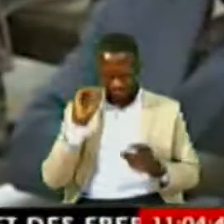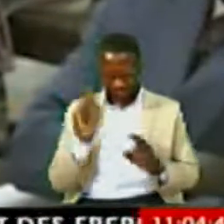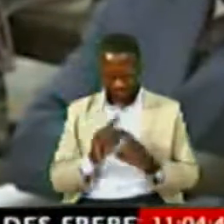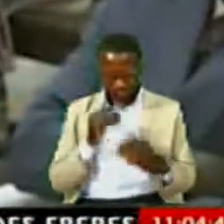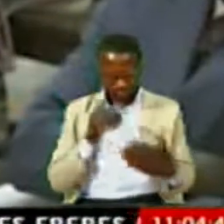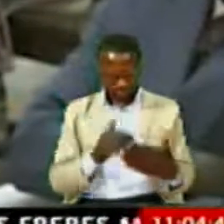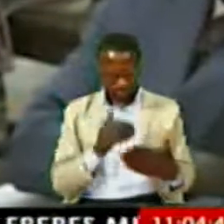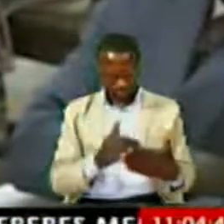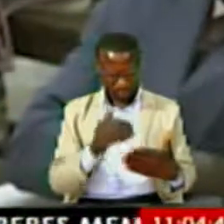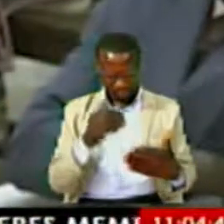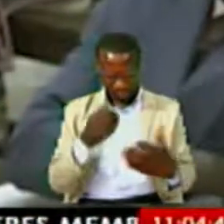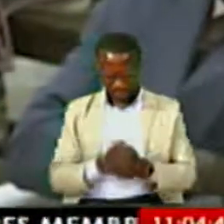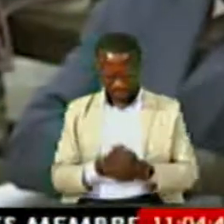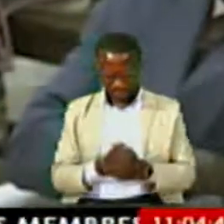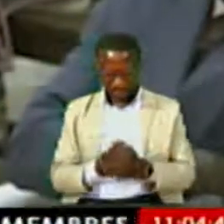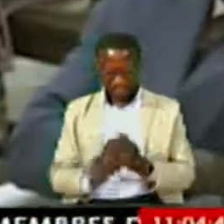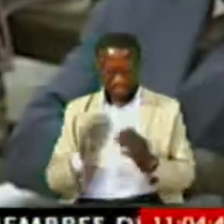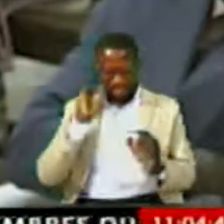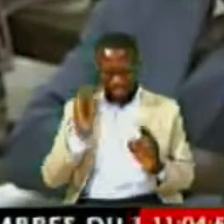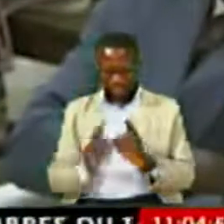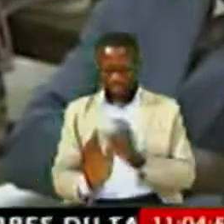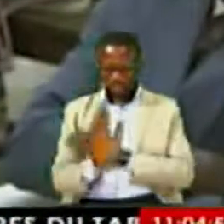My God, bless you, my sister.